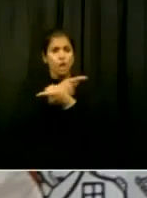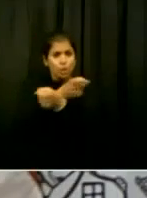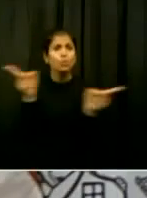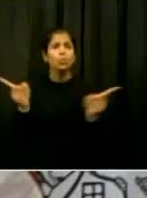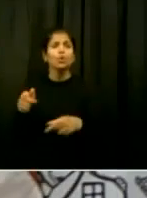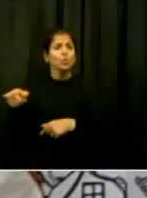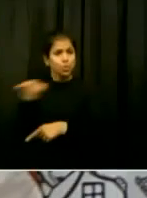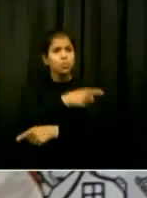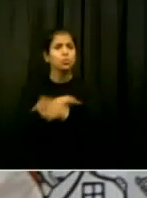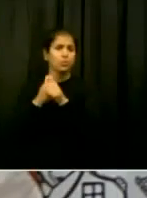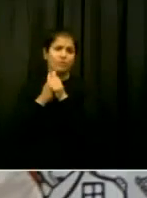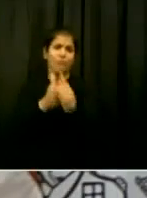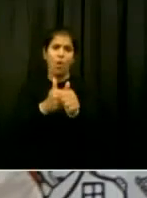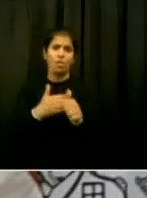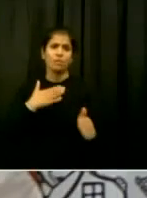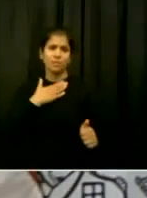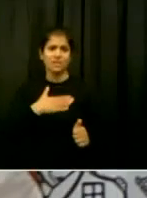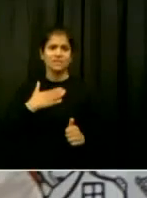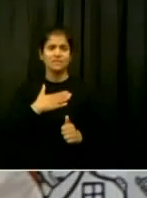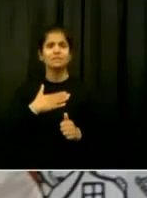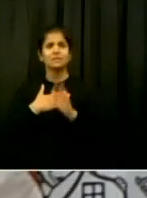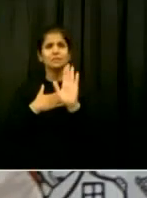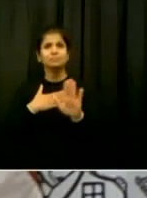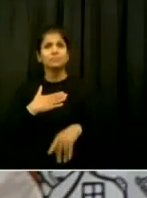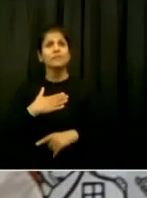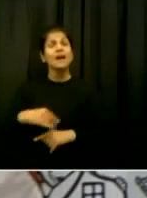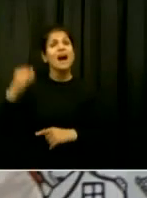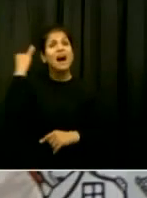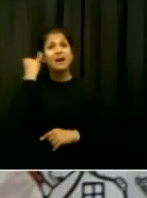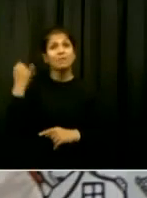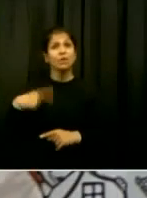to close, that is for a limited period of time by definition.